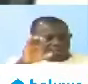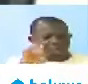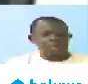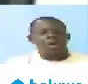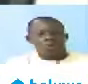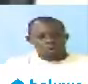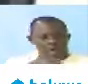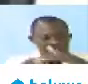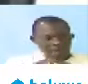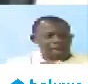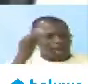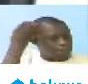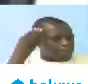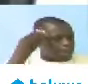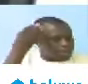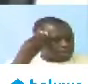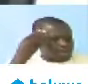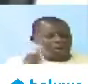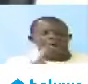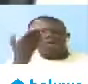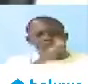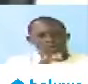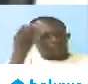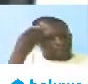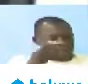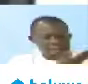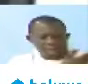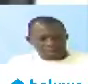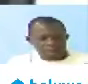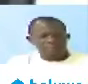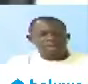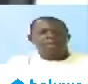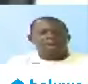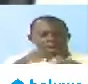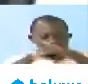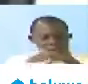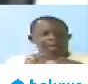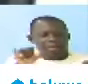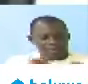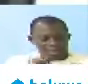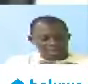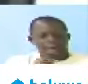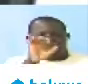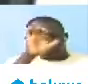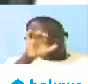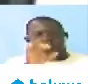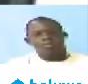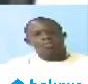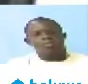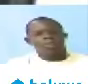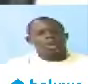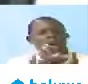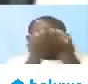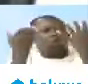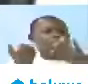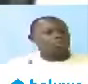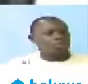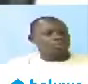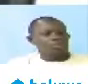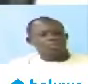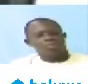Dunda Mali. We entered Mali. Dunda Mali. We left Mali. Dundana Senegal. We came into Senegal. How many of you?